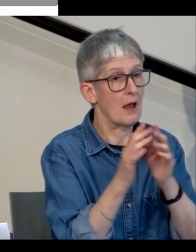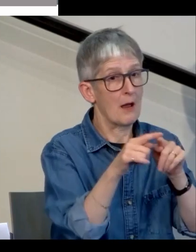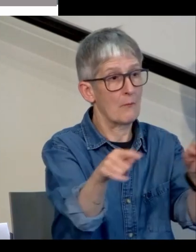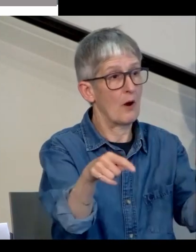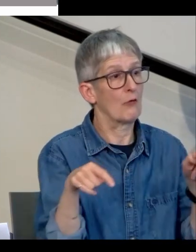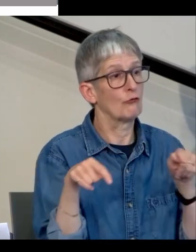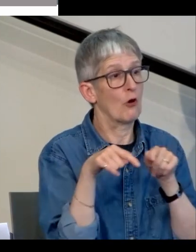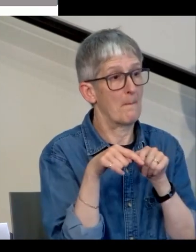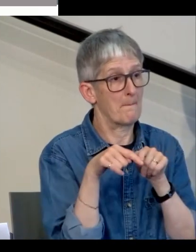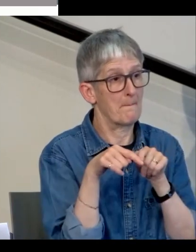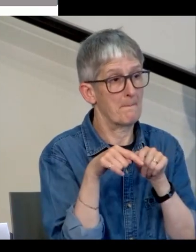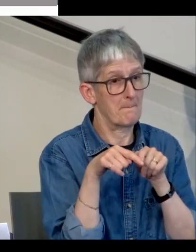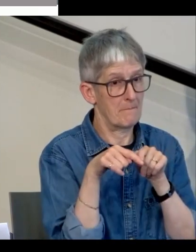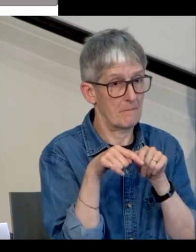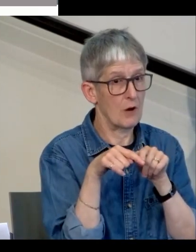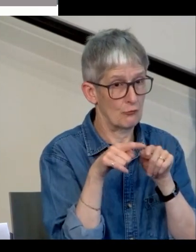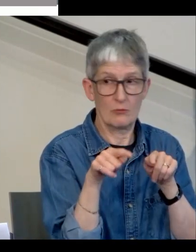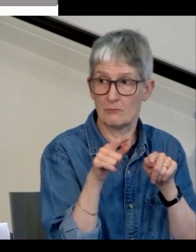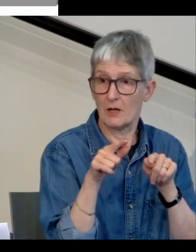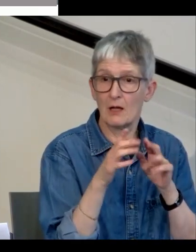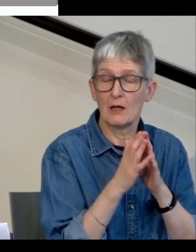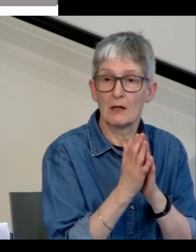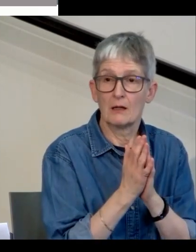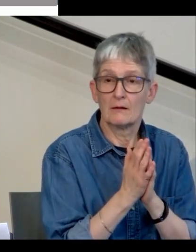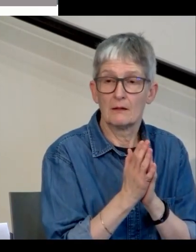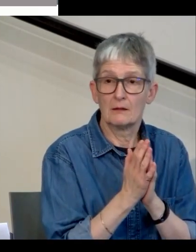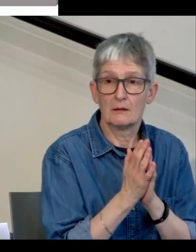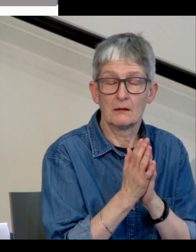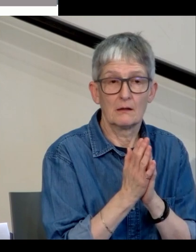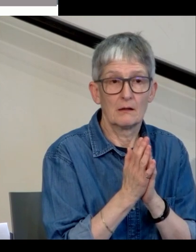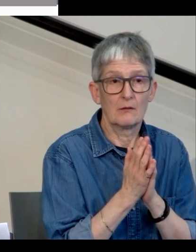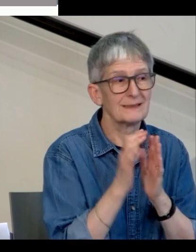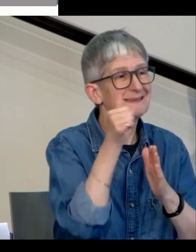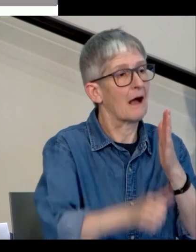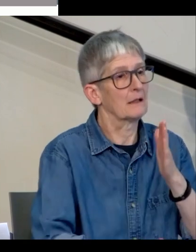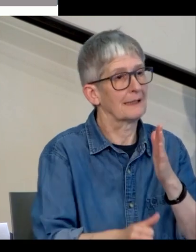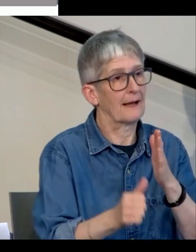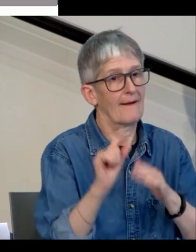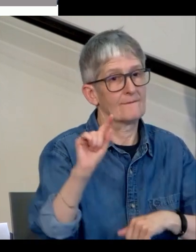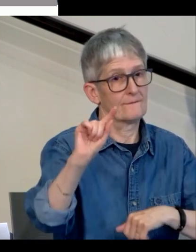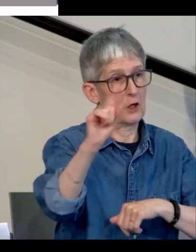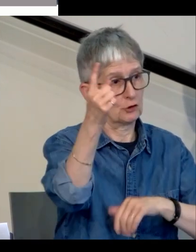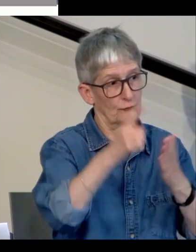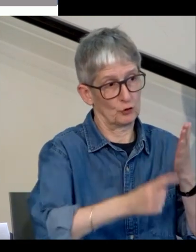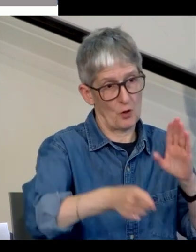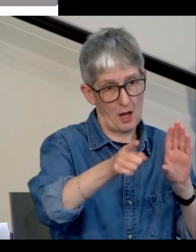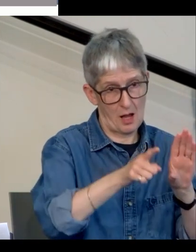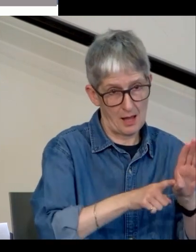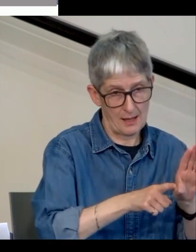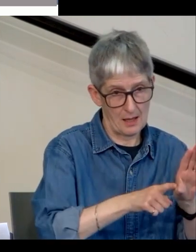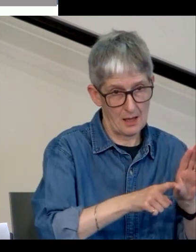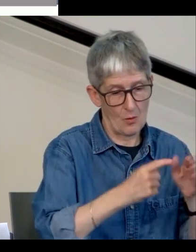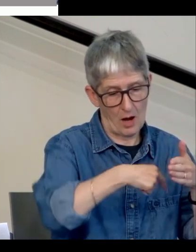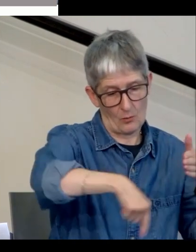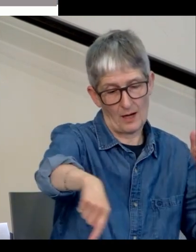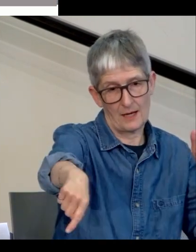about in Michelle's sermon a bit later. And we are starting that on the 1st of July, and that will run for a whole